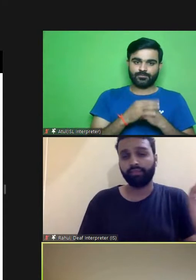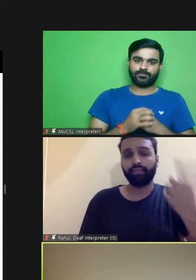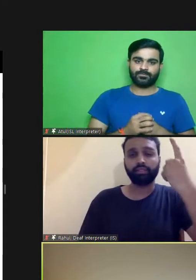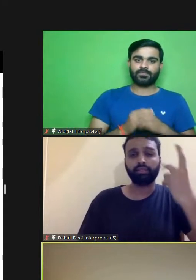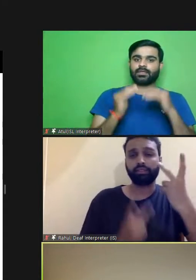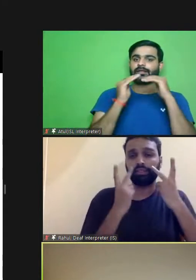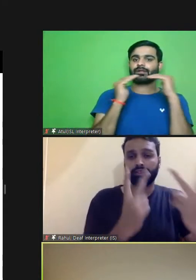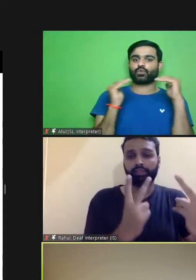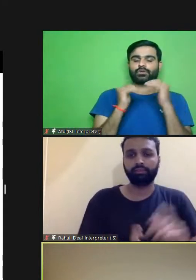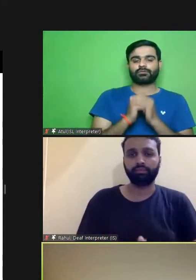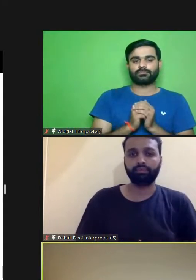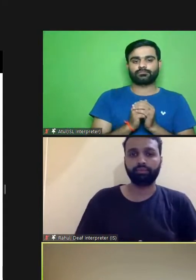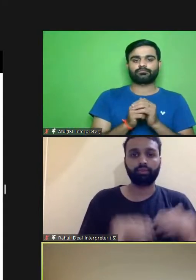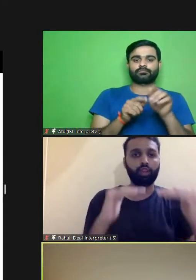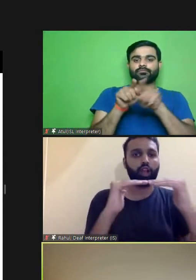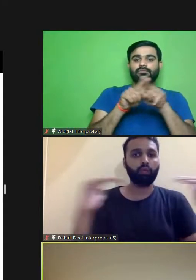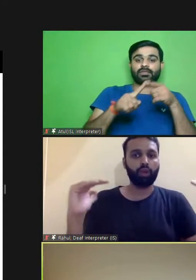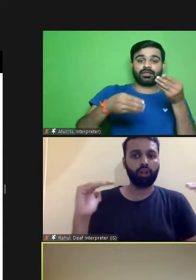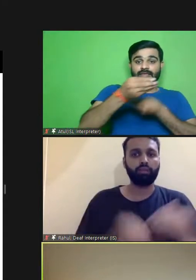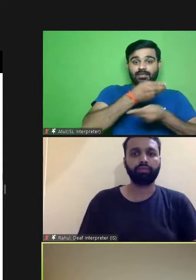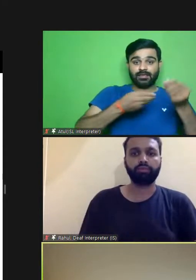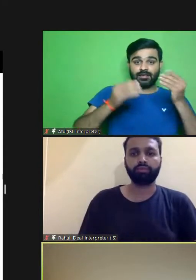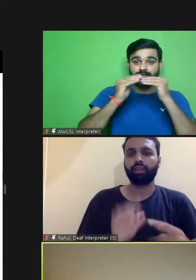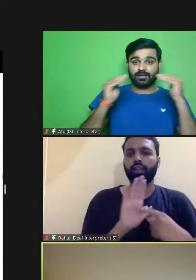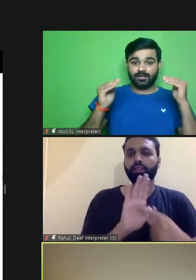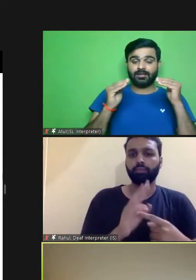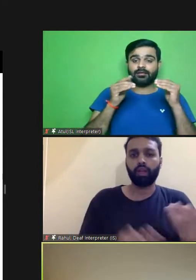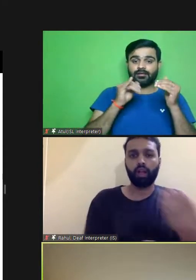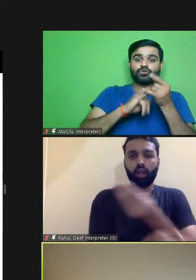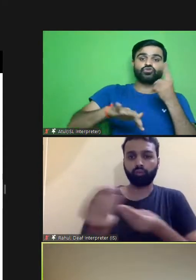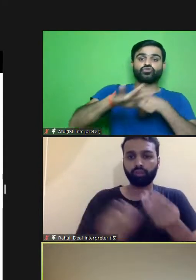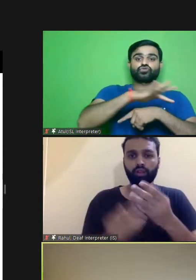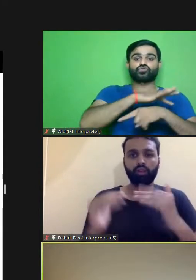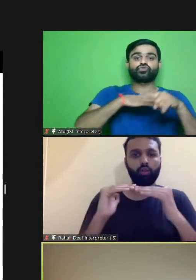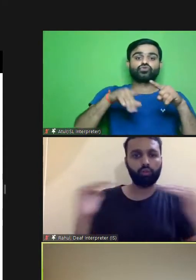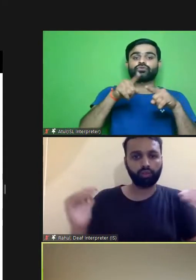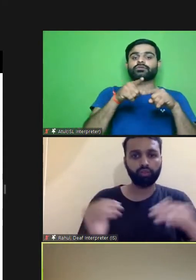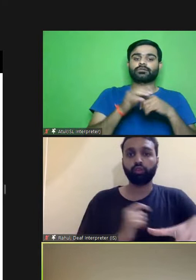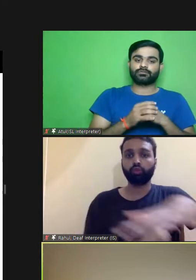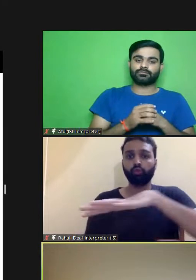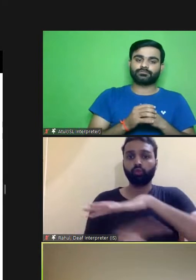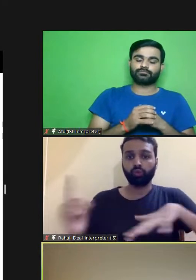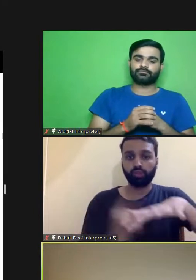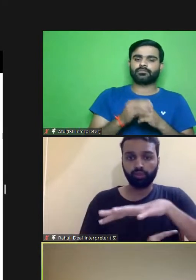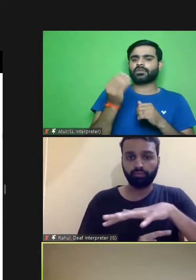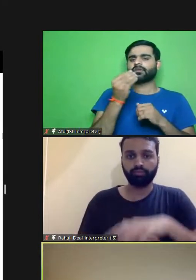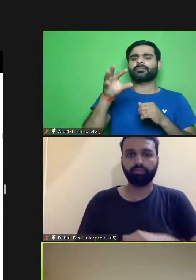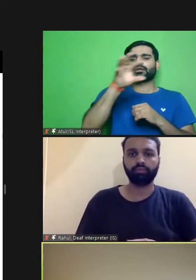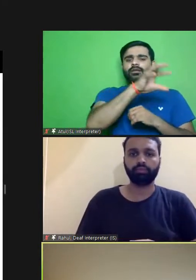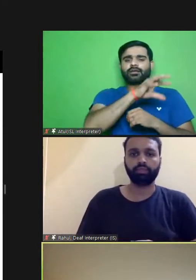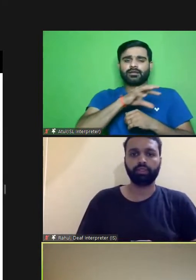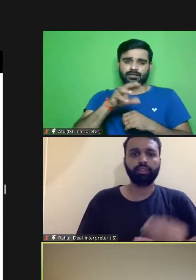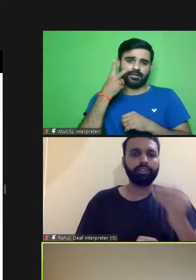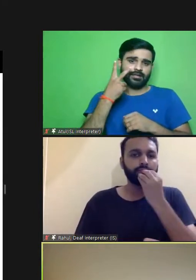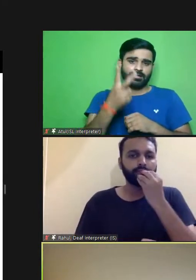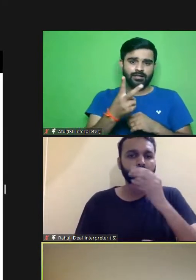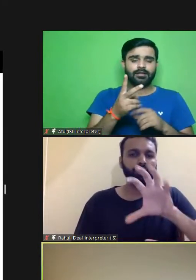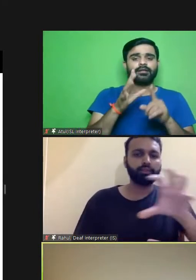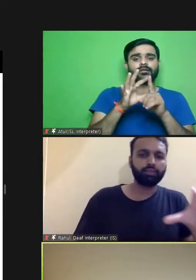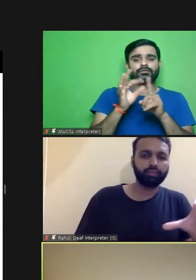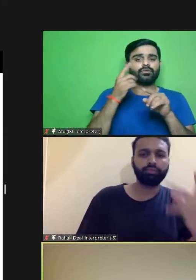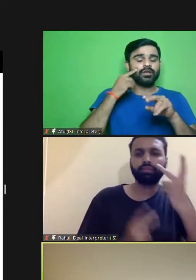inequity. Socioeconomic inequity has always been associated with nutrition outcomes. In some countries, the gap is narrowing, as you